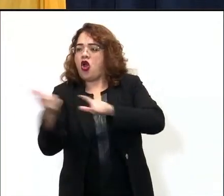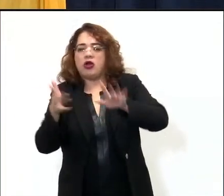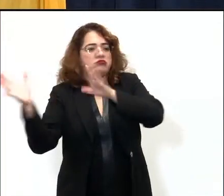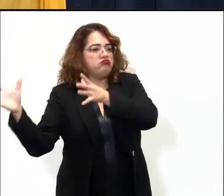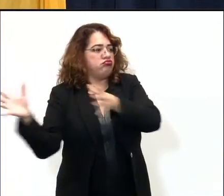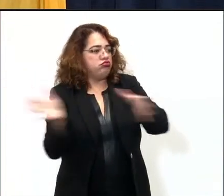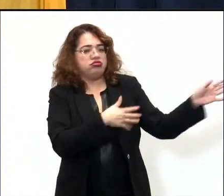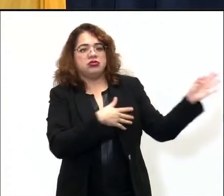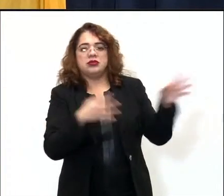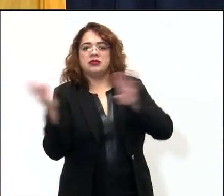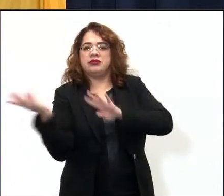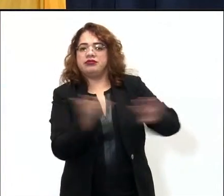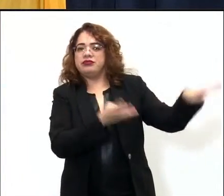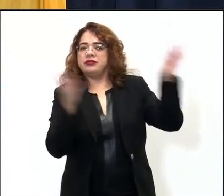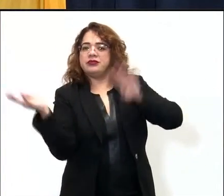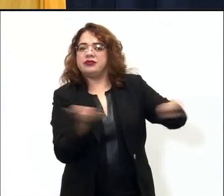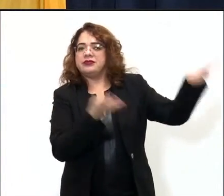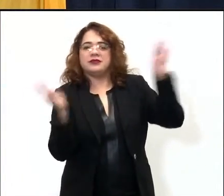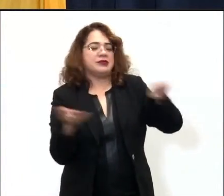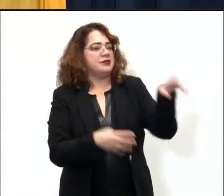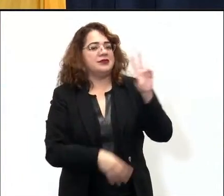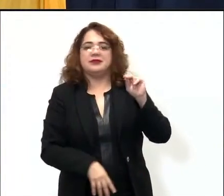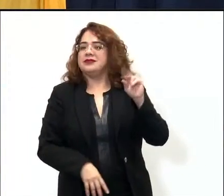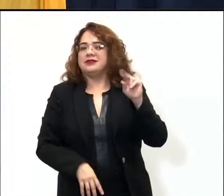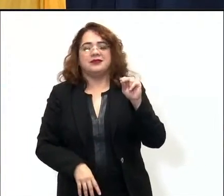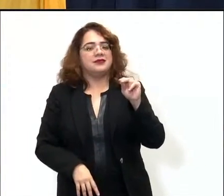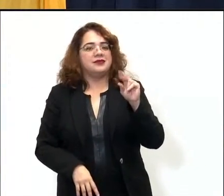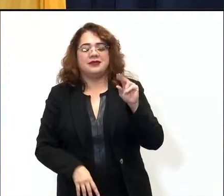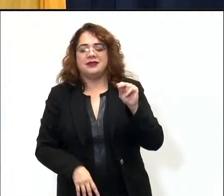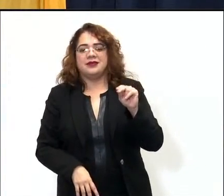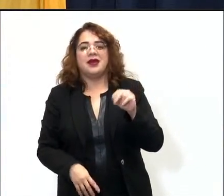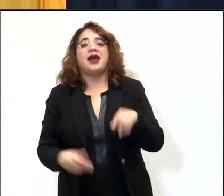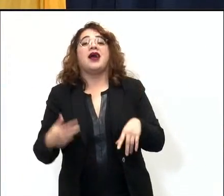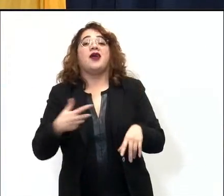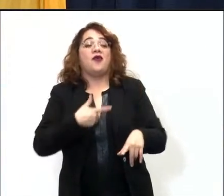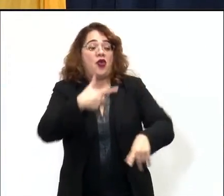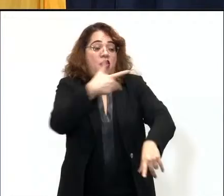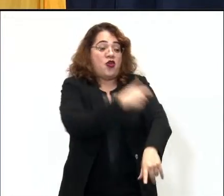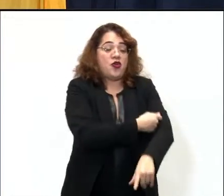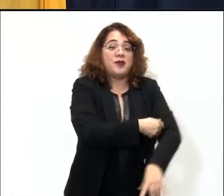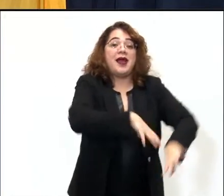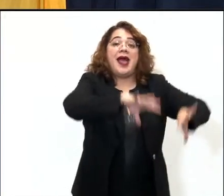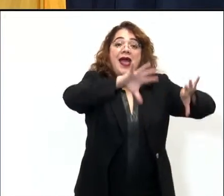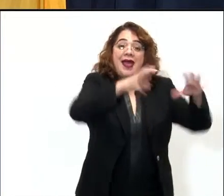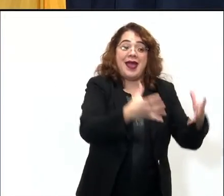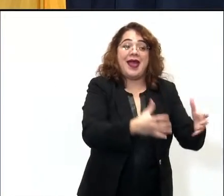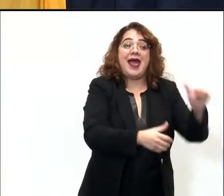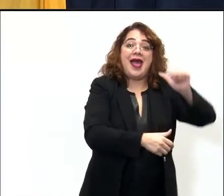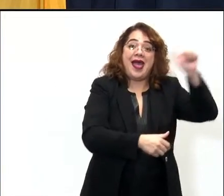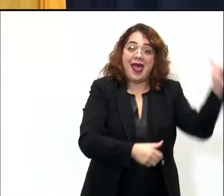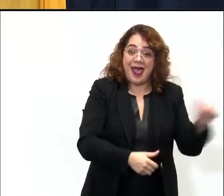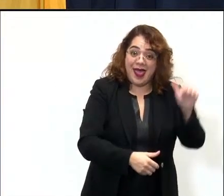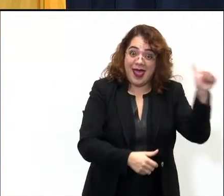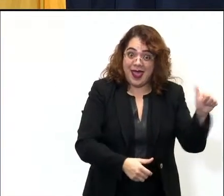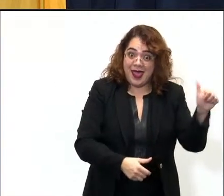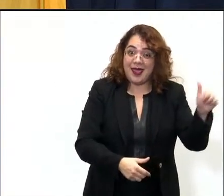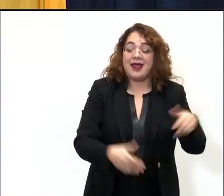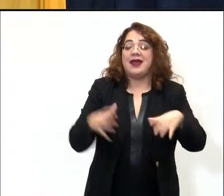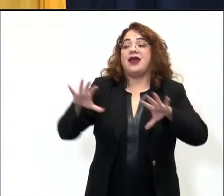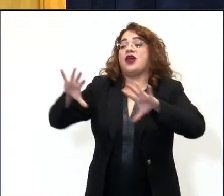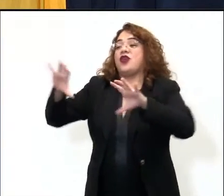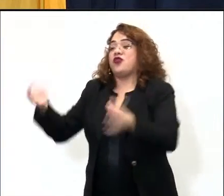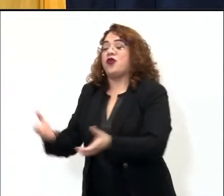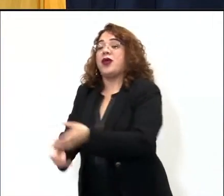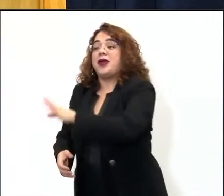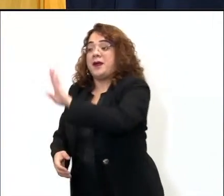A and Group B, we're going to have to then start going back and revaccinating Group A and going